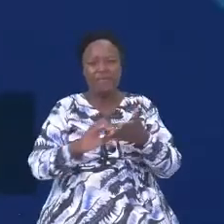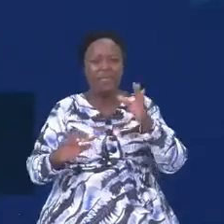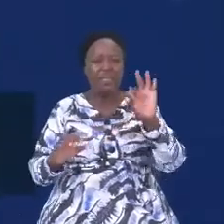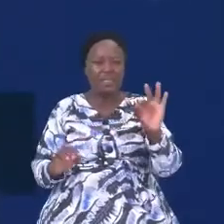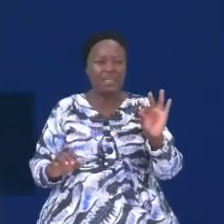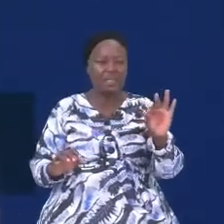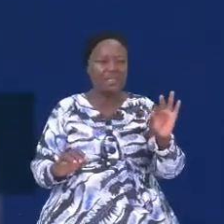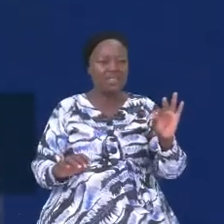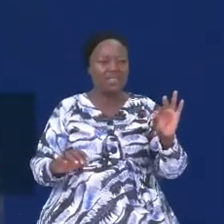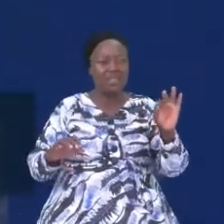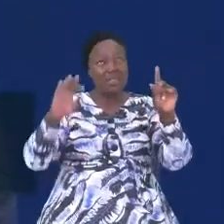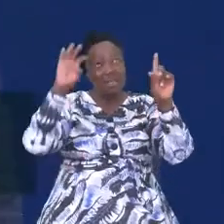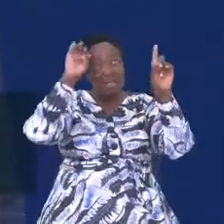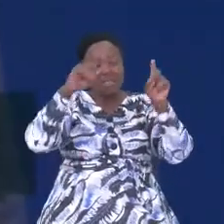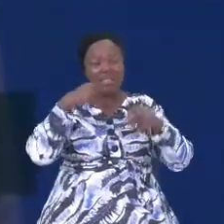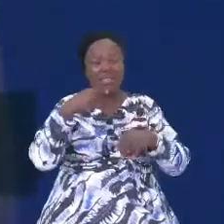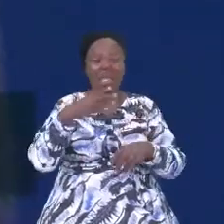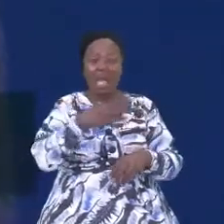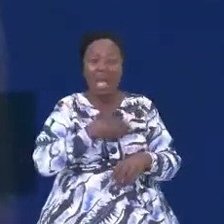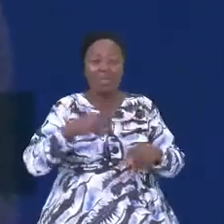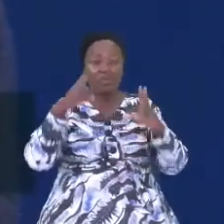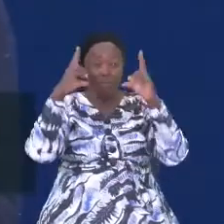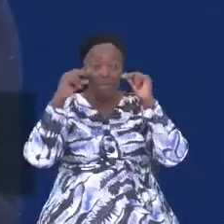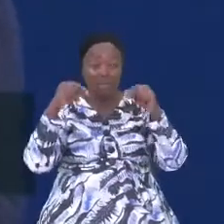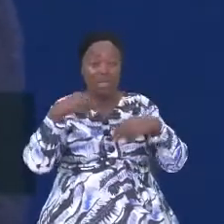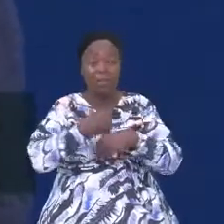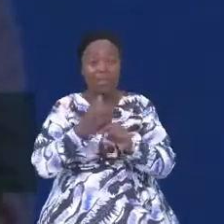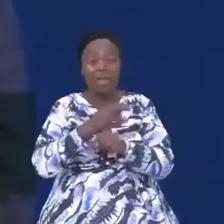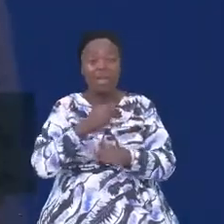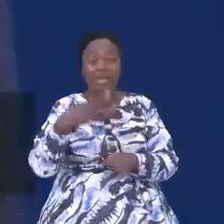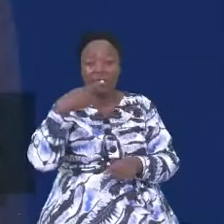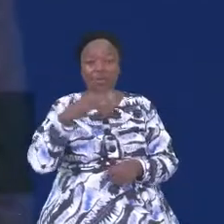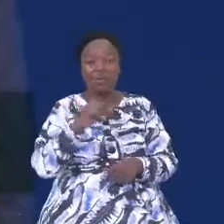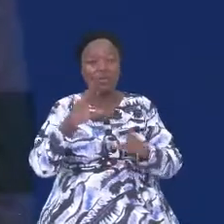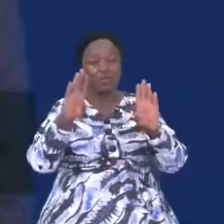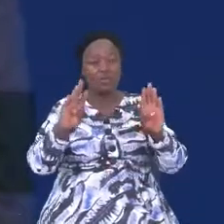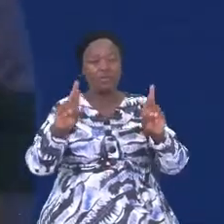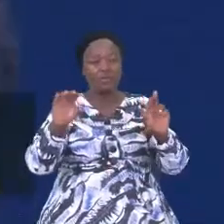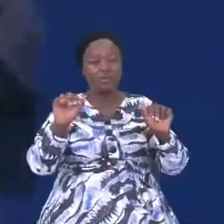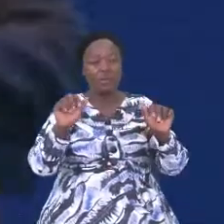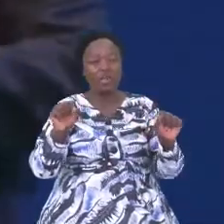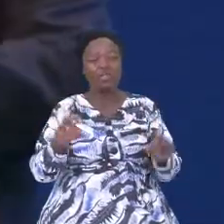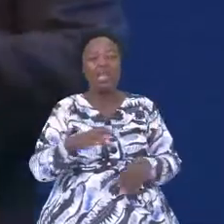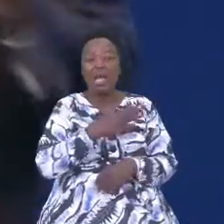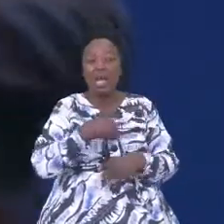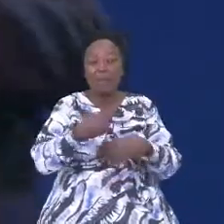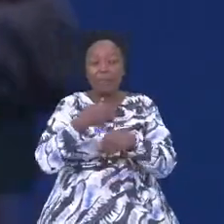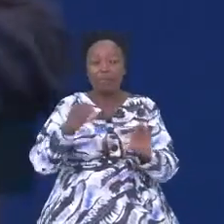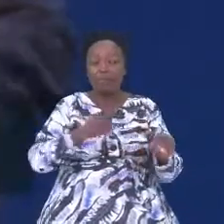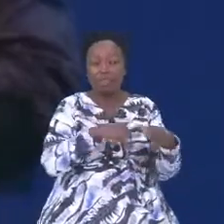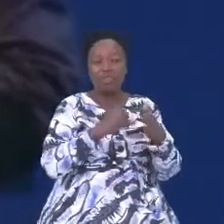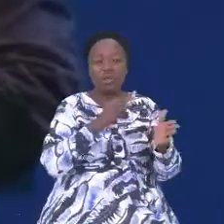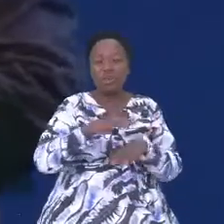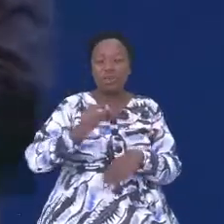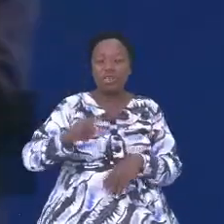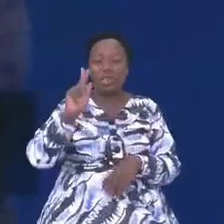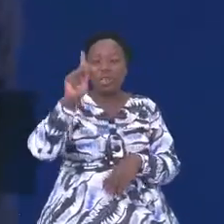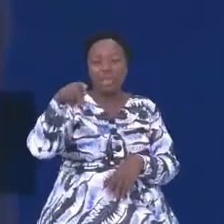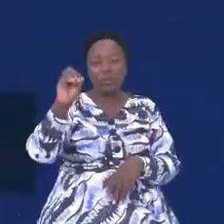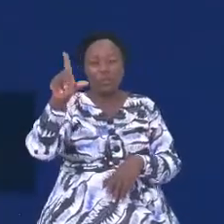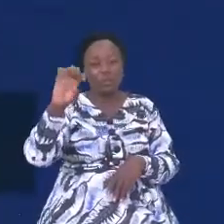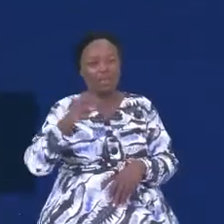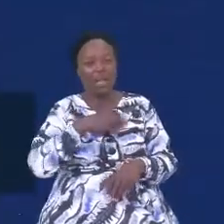verse 9, it says, and Moses made a serpent of brass, and he put it upon a pole, and it came to